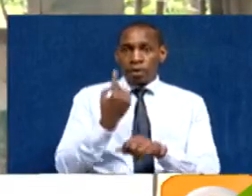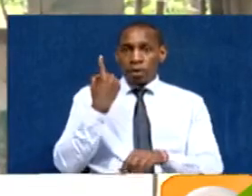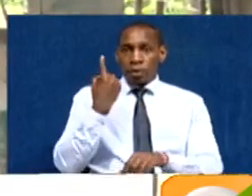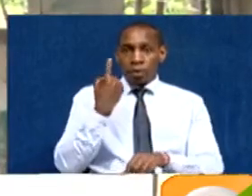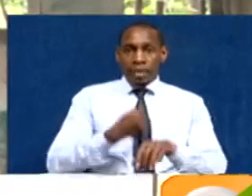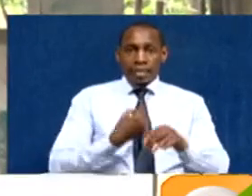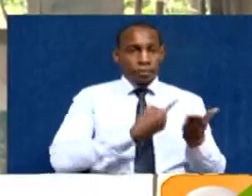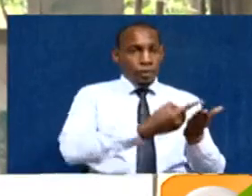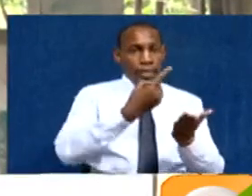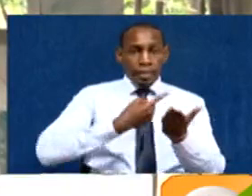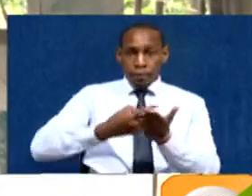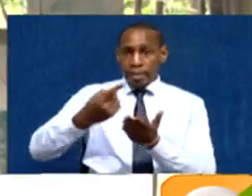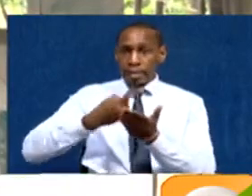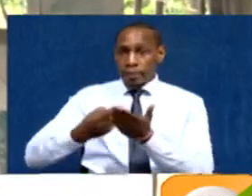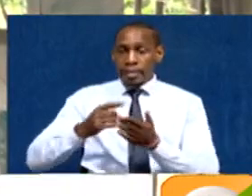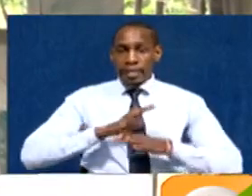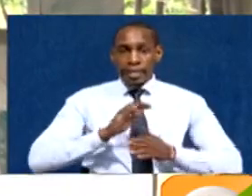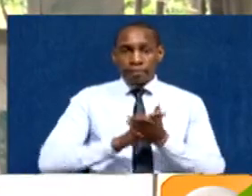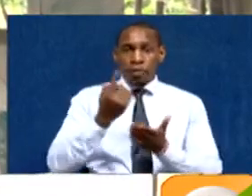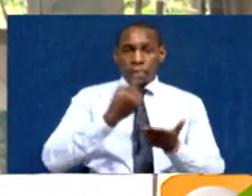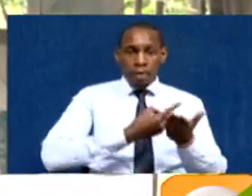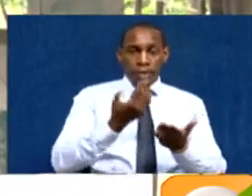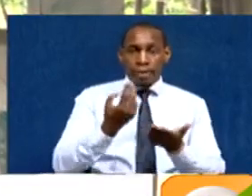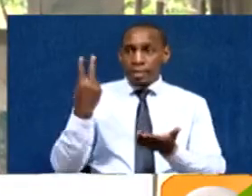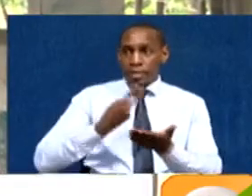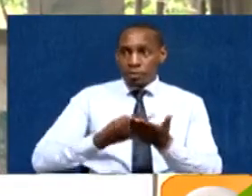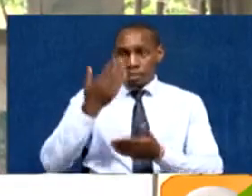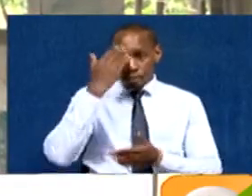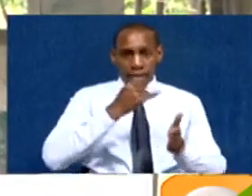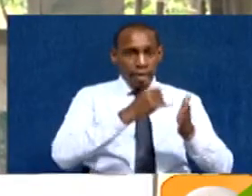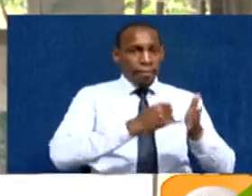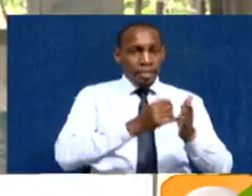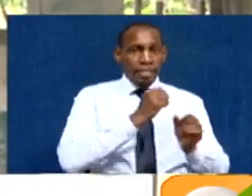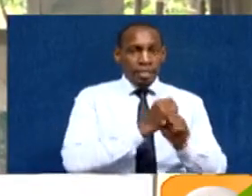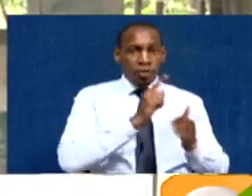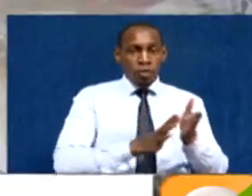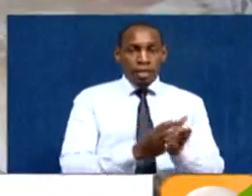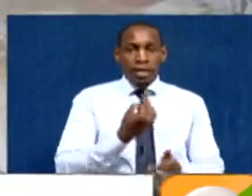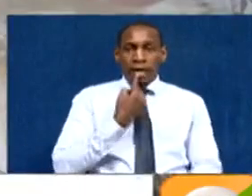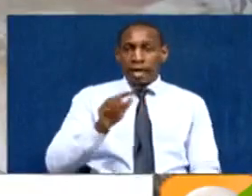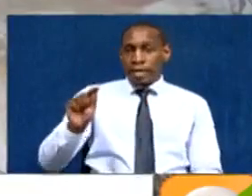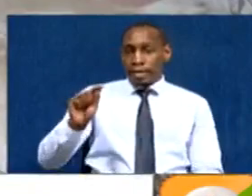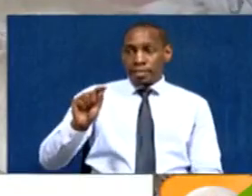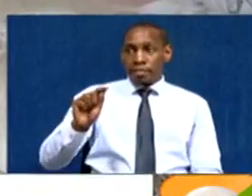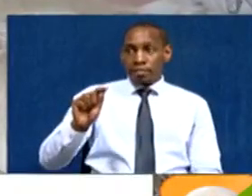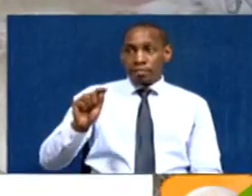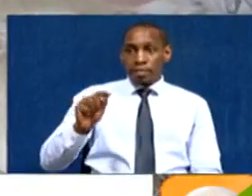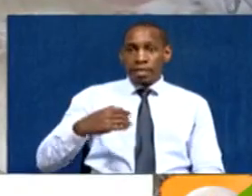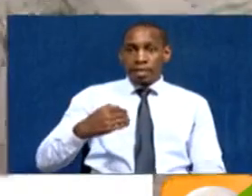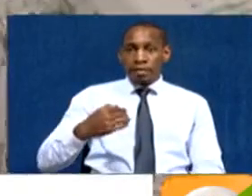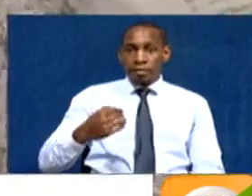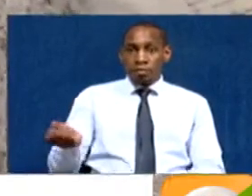week. And it is now for almost a week or 2 weeks, because the machine does 100 tons per